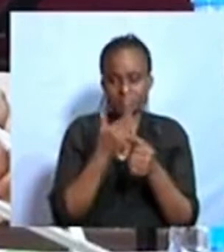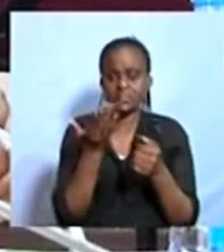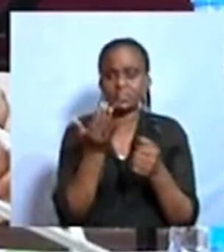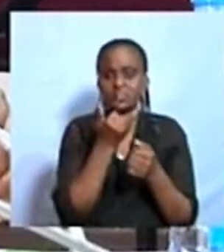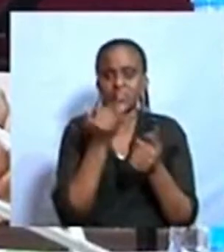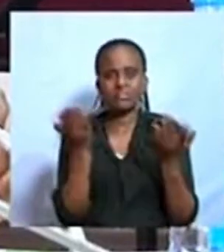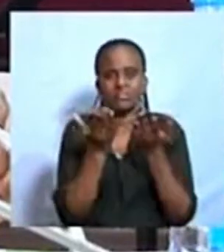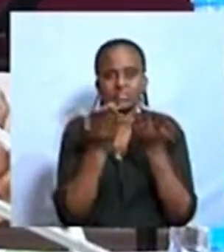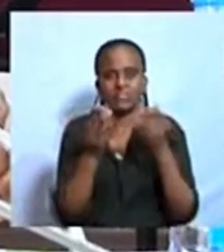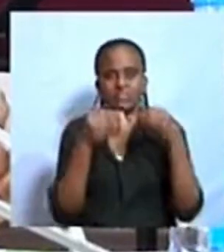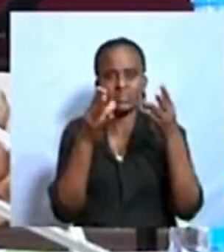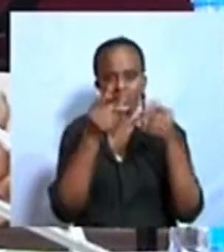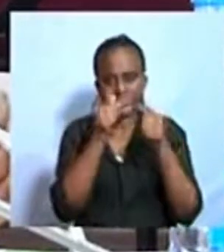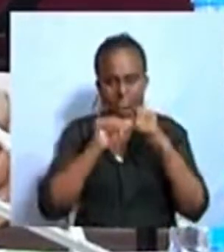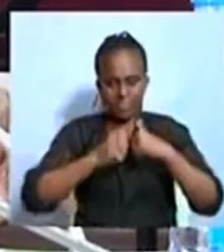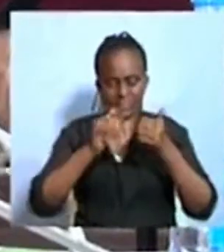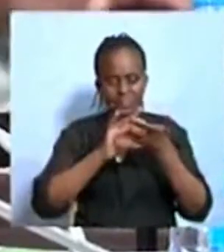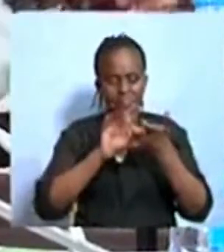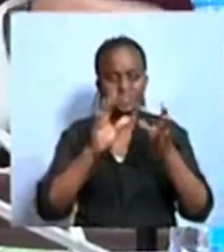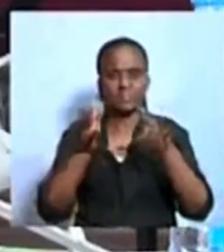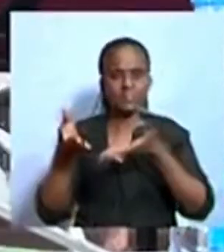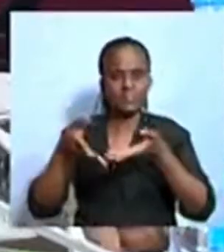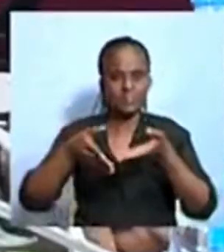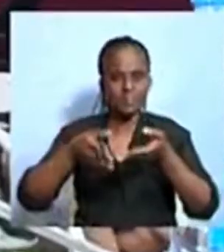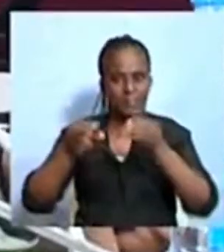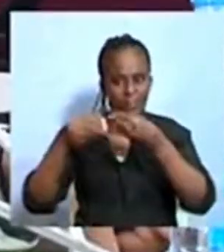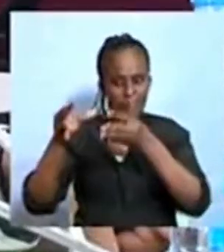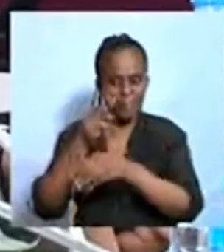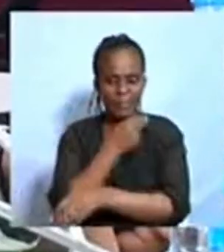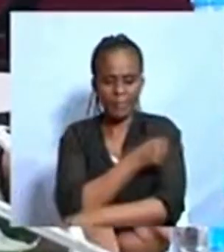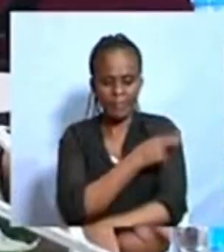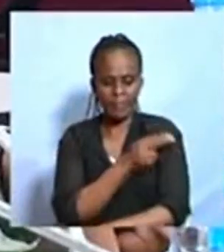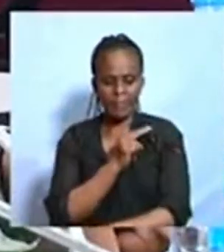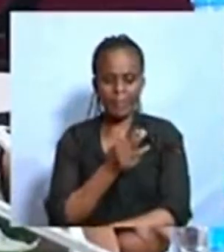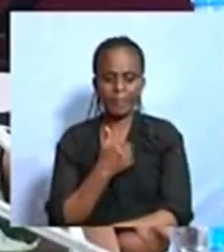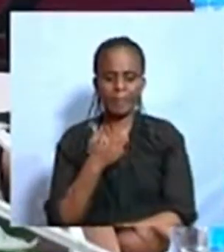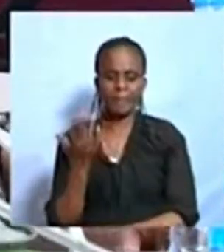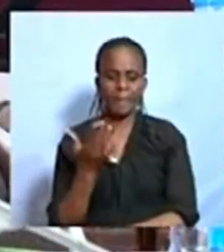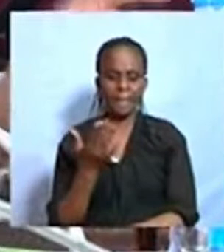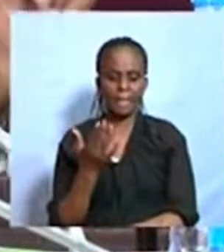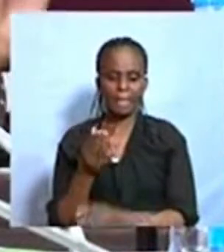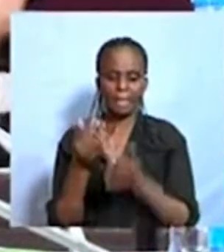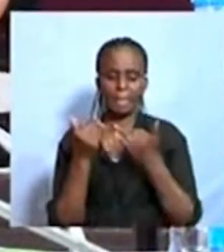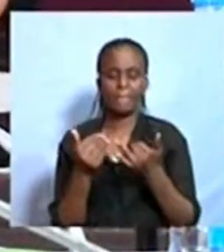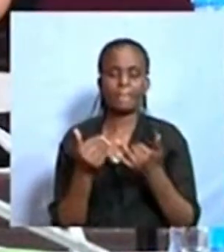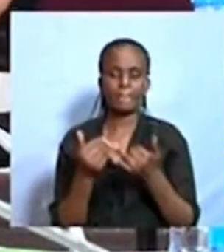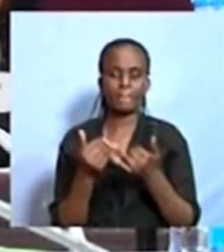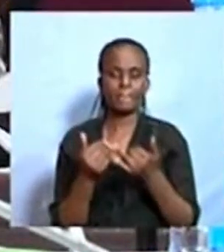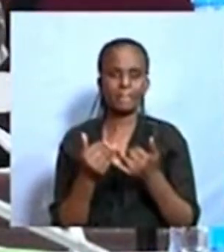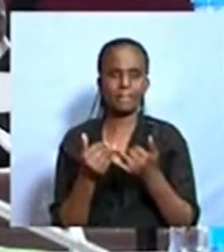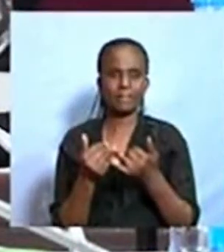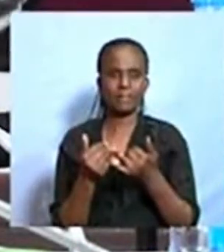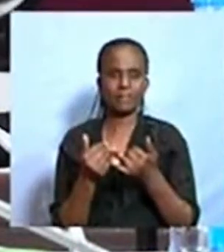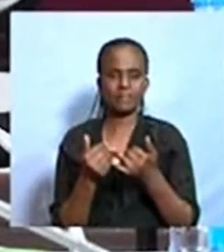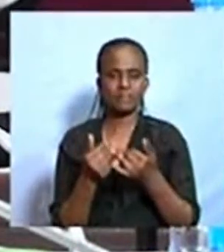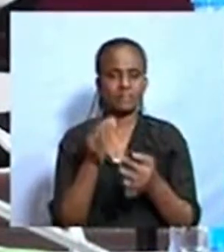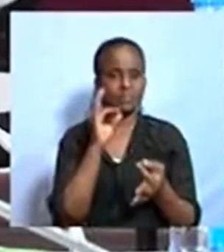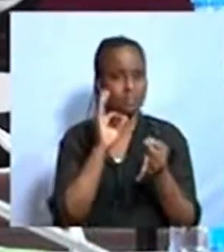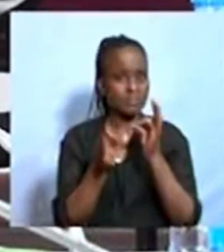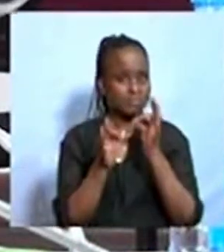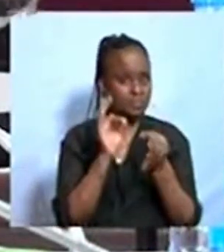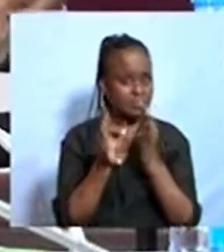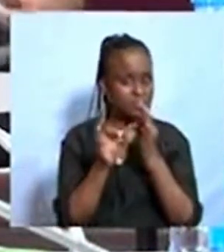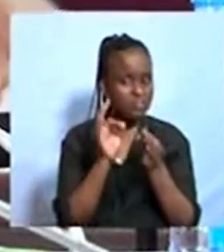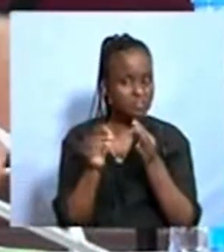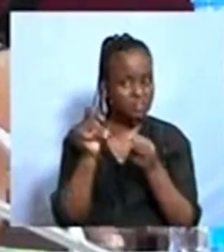distribute because we don't have the medicines to take to the health facilities. Now, if